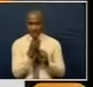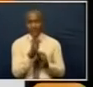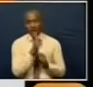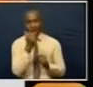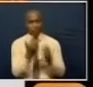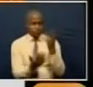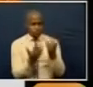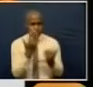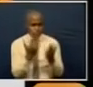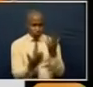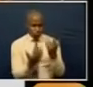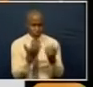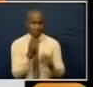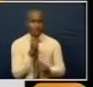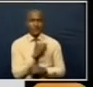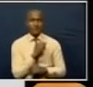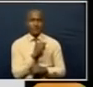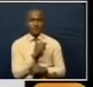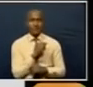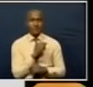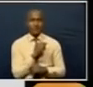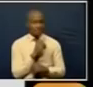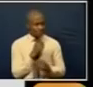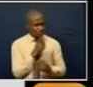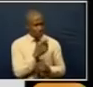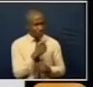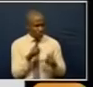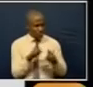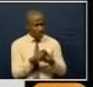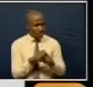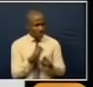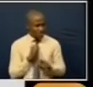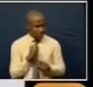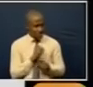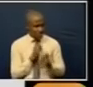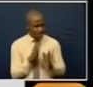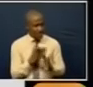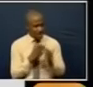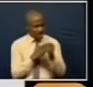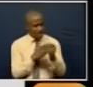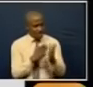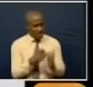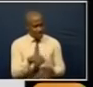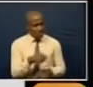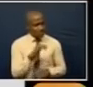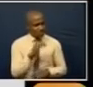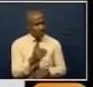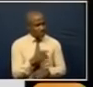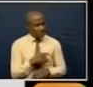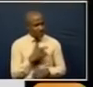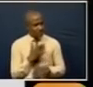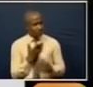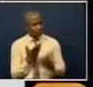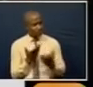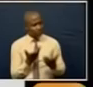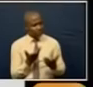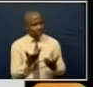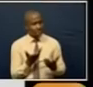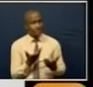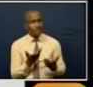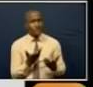Yes. I mean, is this frustrating for you as a, you know, a leader in this city, trying to get the city working? It's like